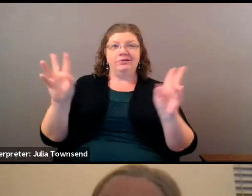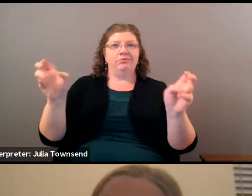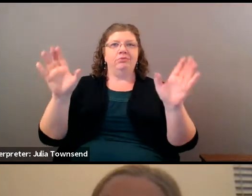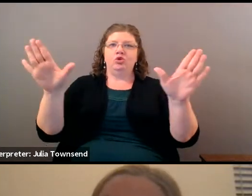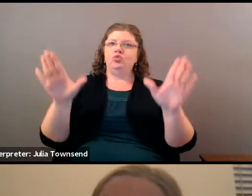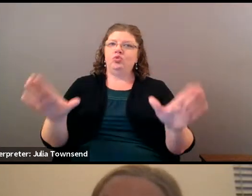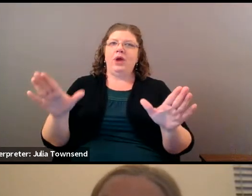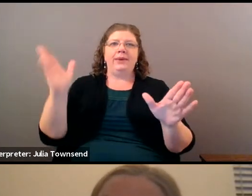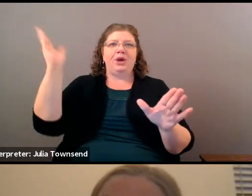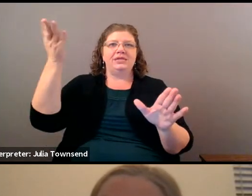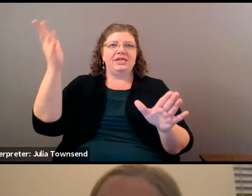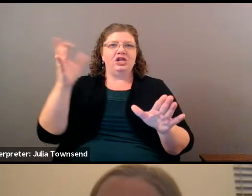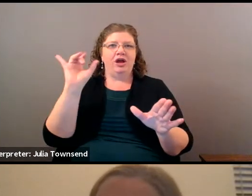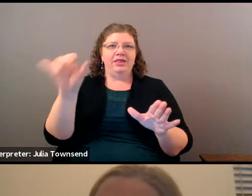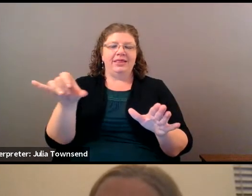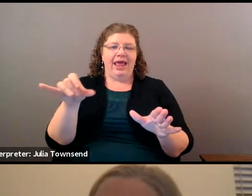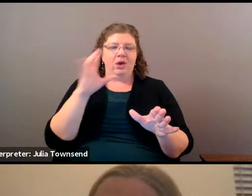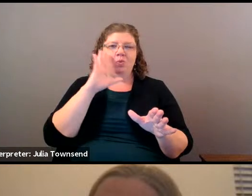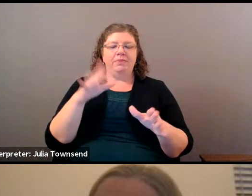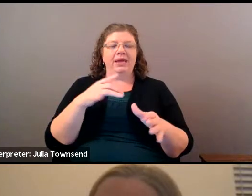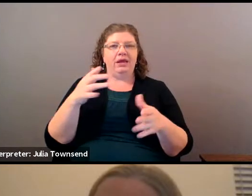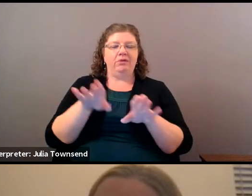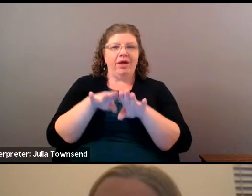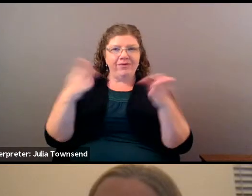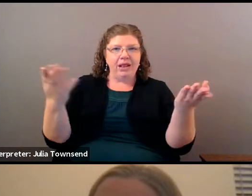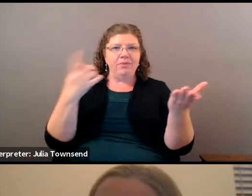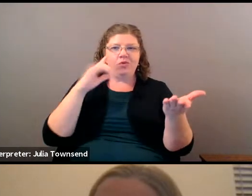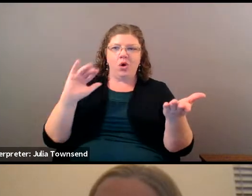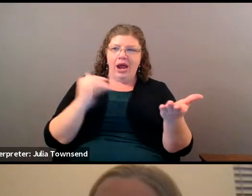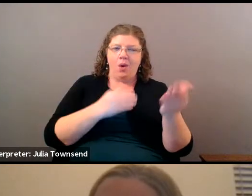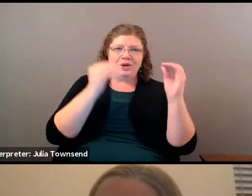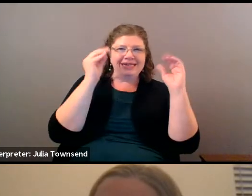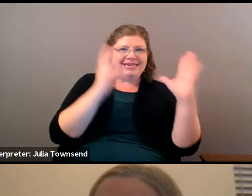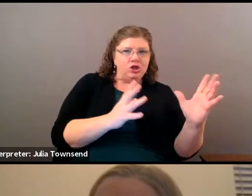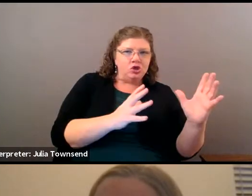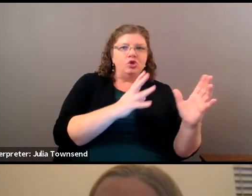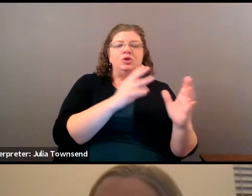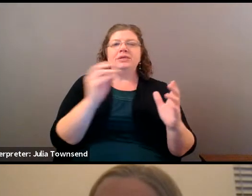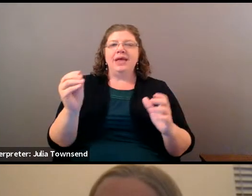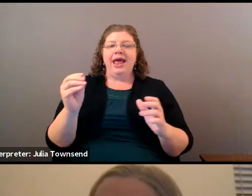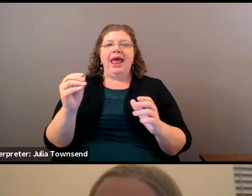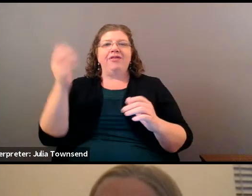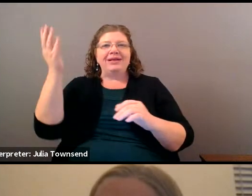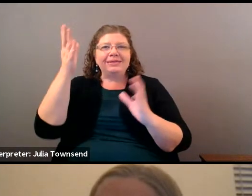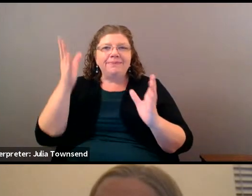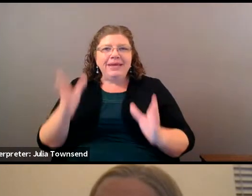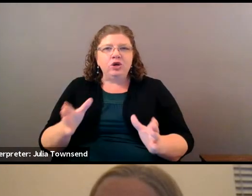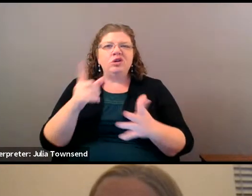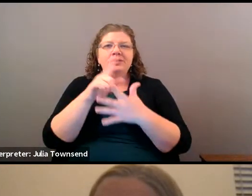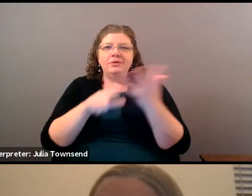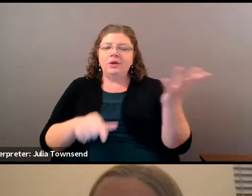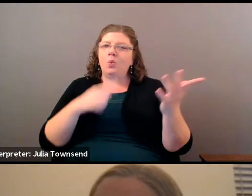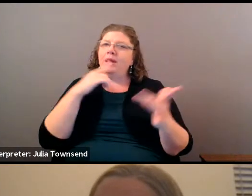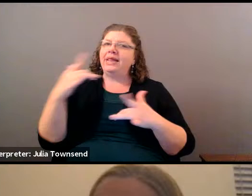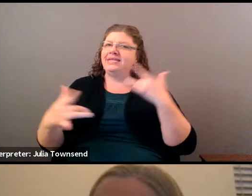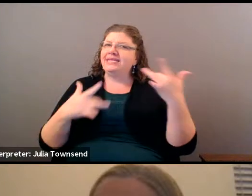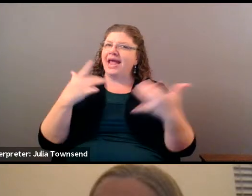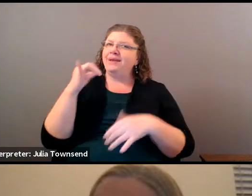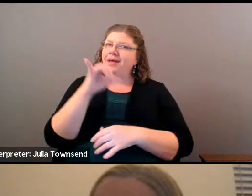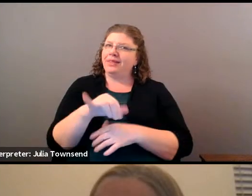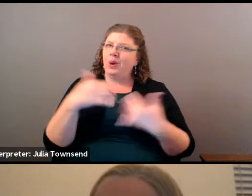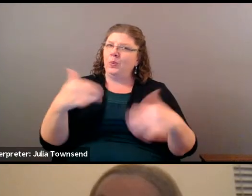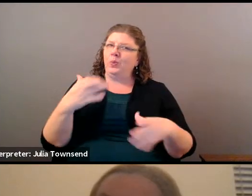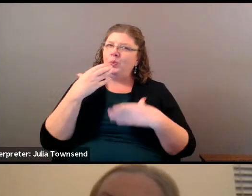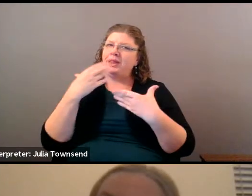Great presentations that are going to be available to our teachers and the speakers and so forth. Very excited about this, and thank